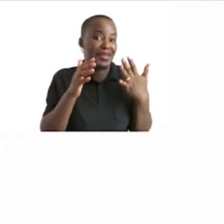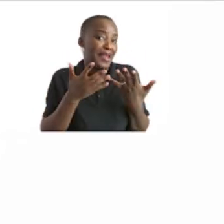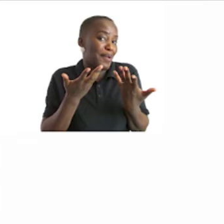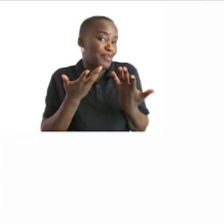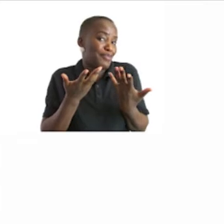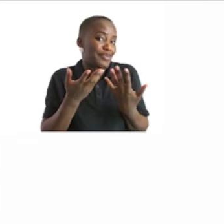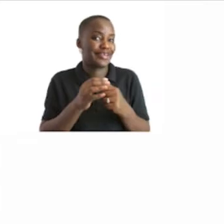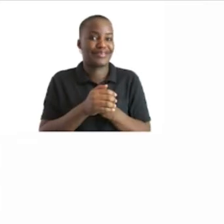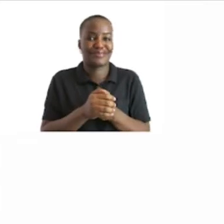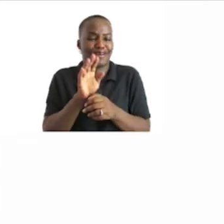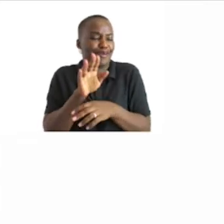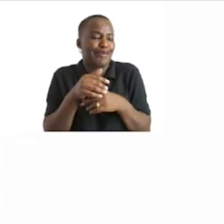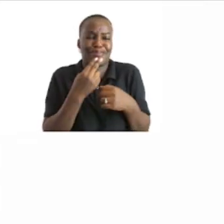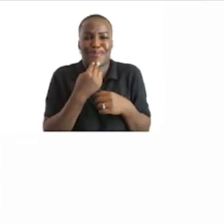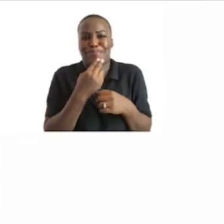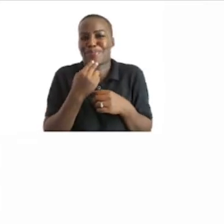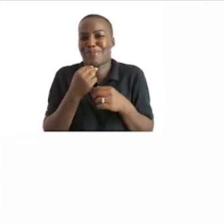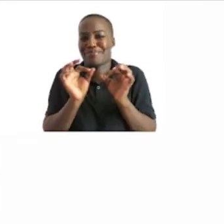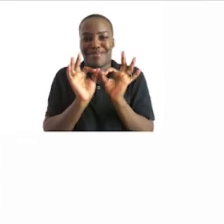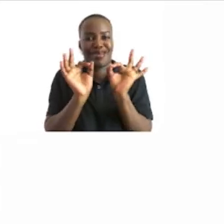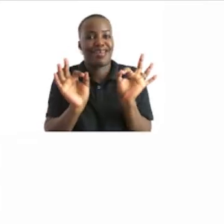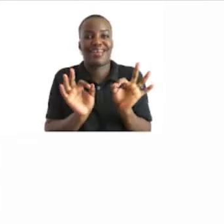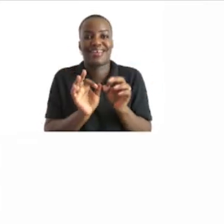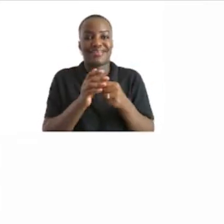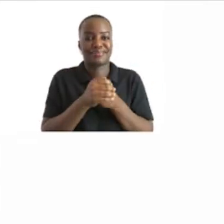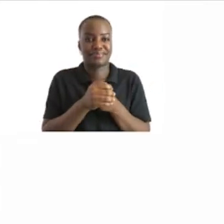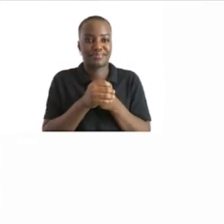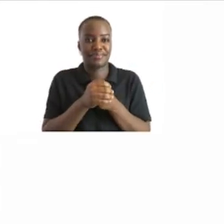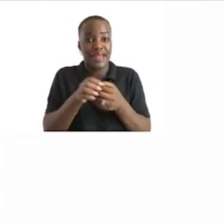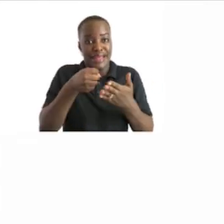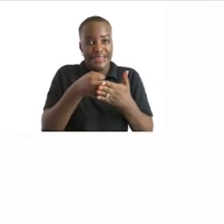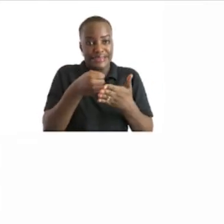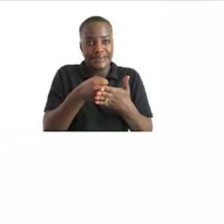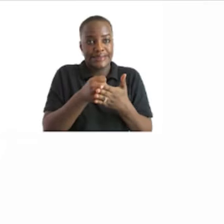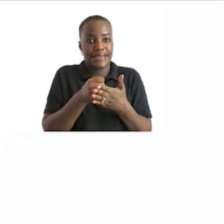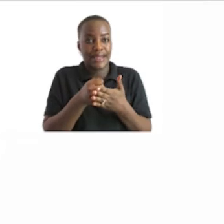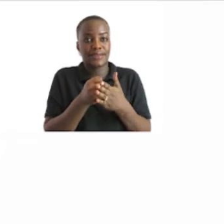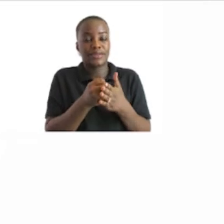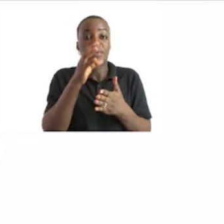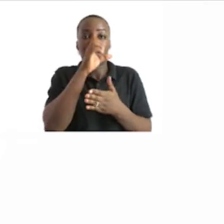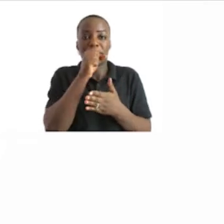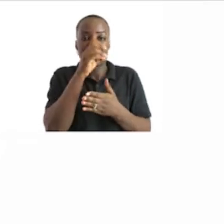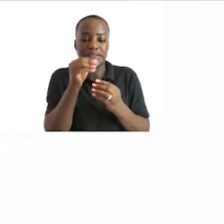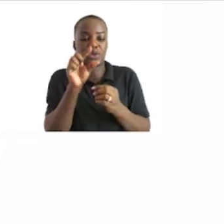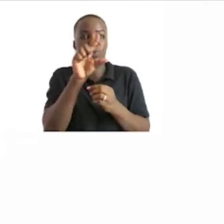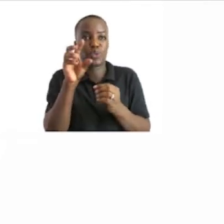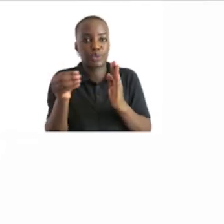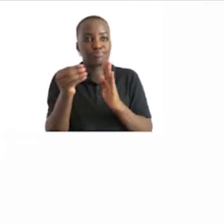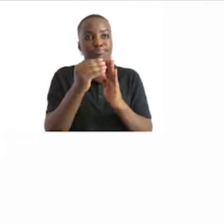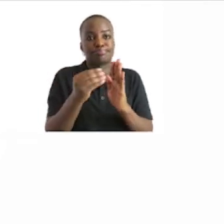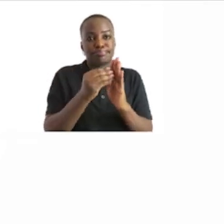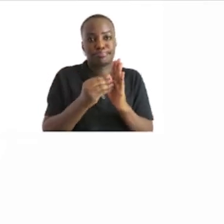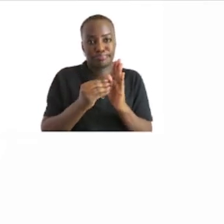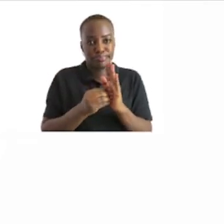him, he is very beautiful. Let us now try and fill in the missing words in the